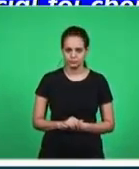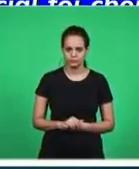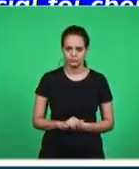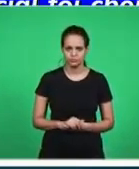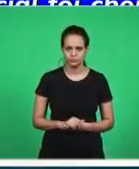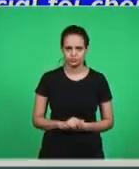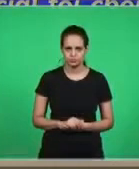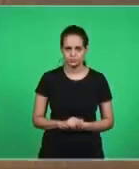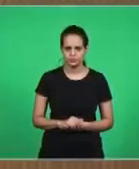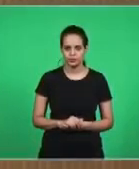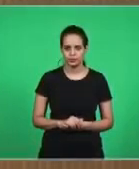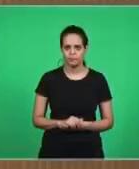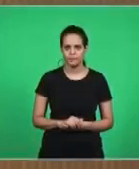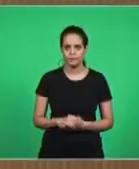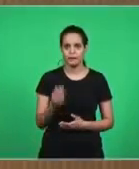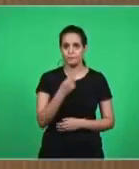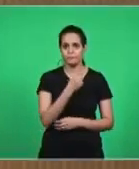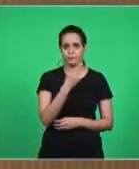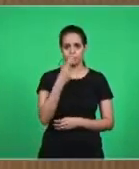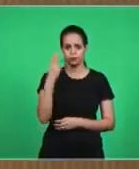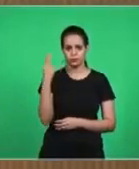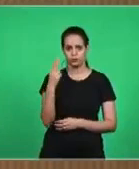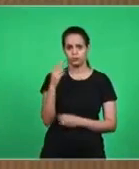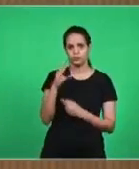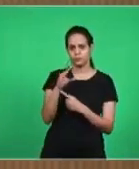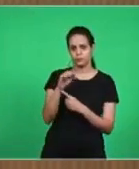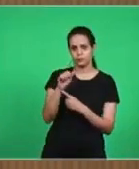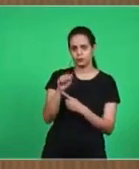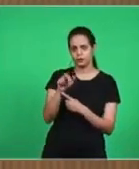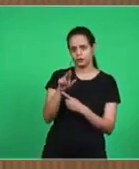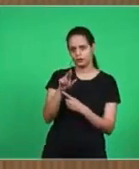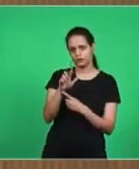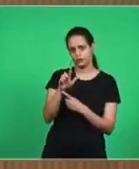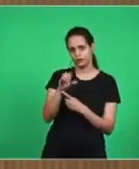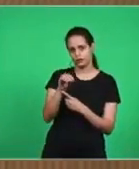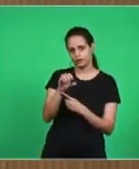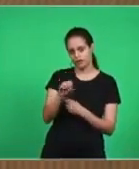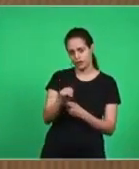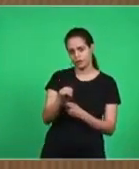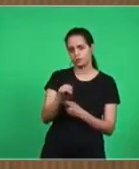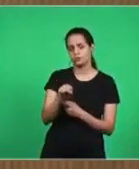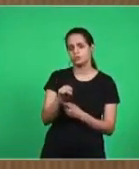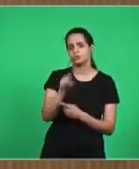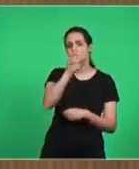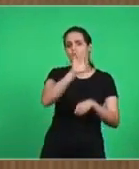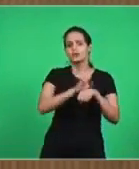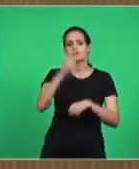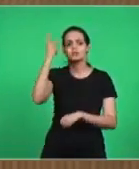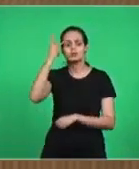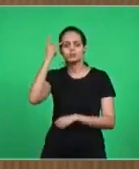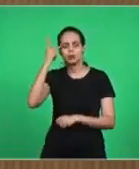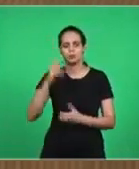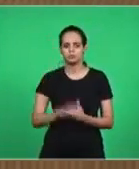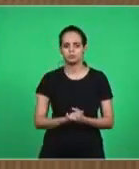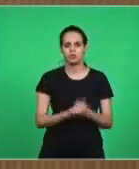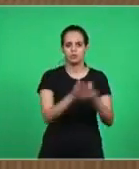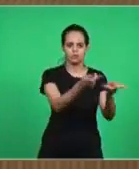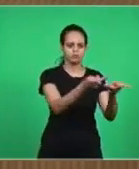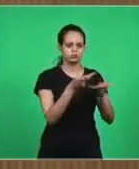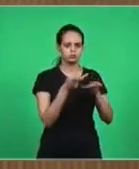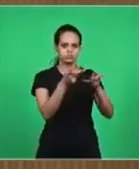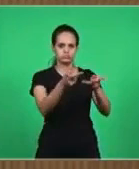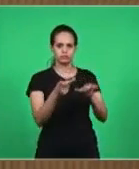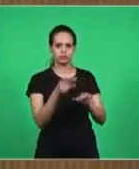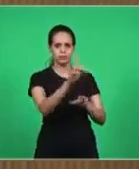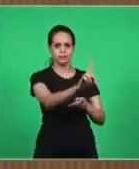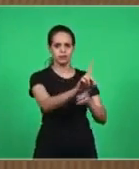Pastor from, say your name, Kazigua from Santo São Paulo, and sanctified his guests. Sanctification is